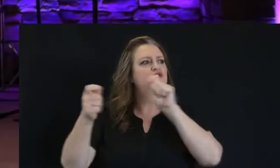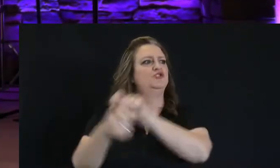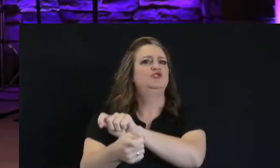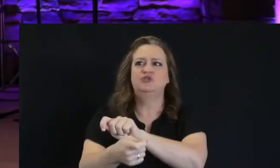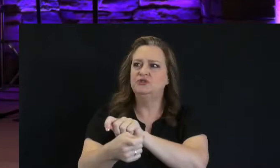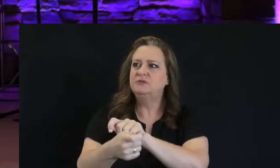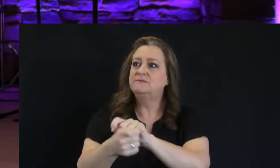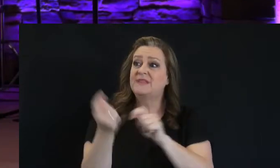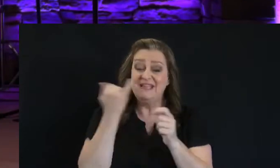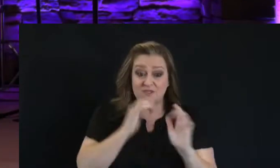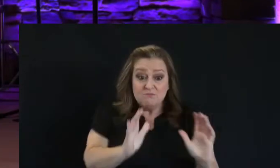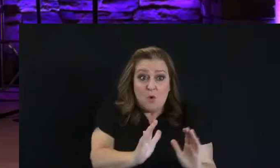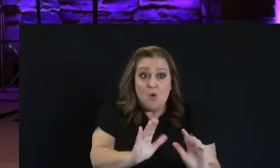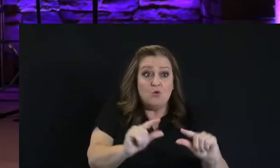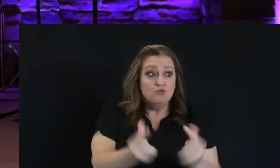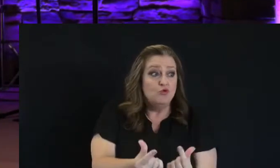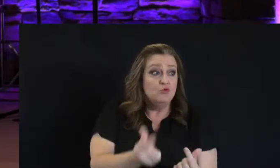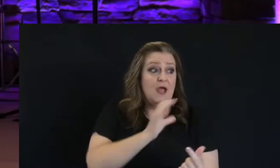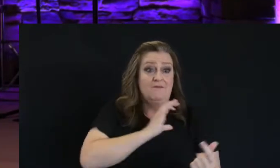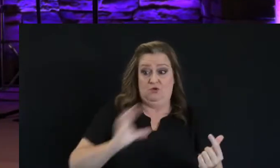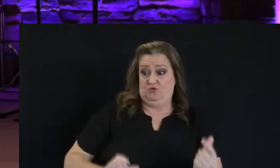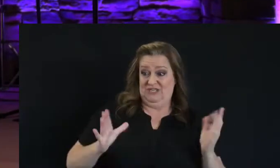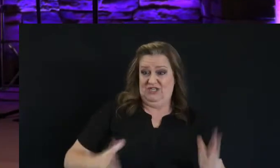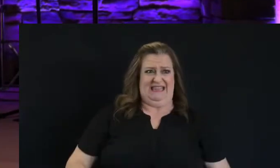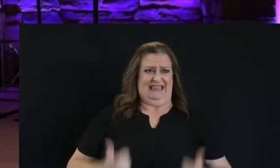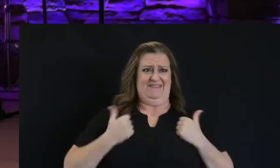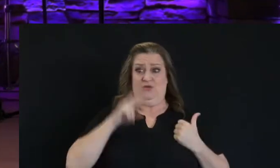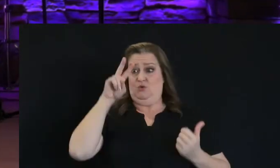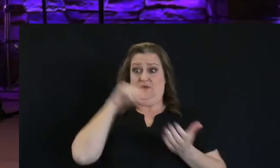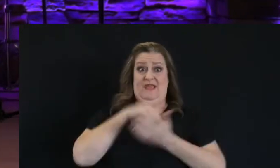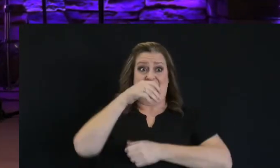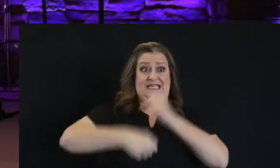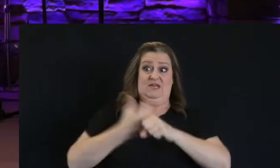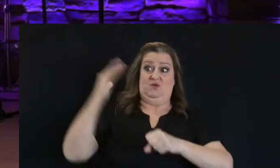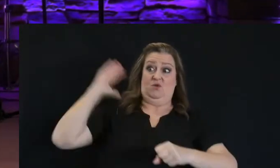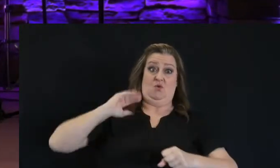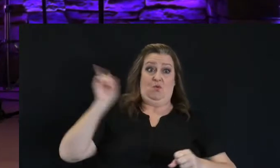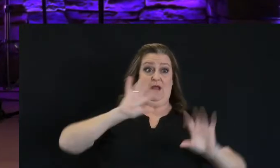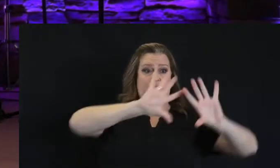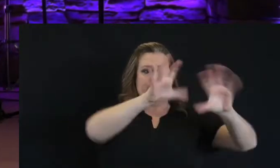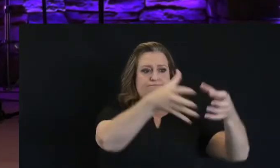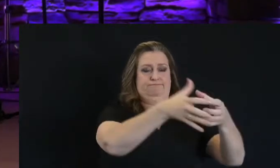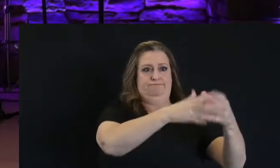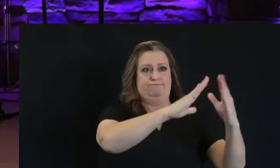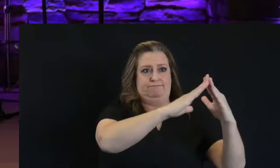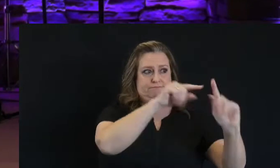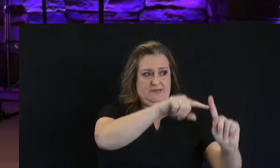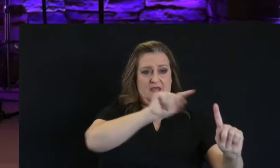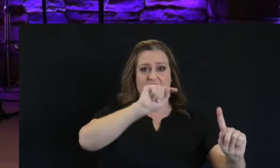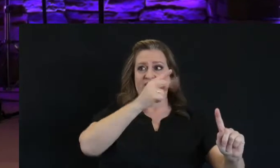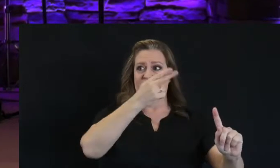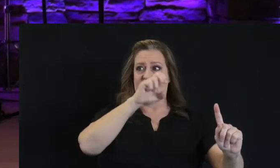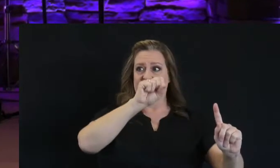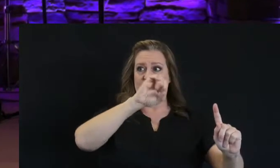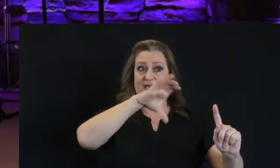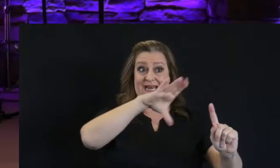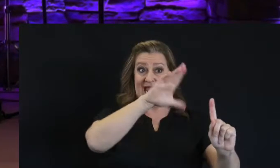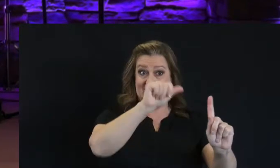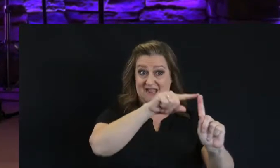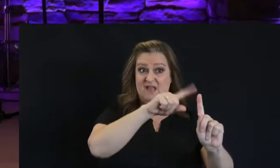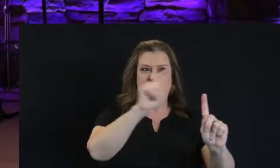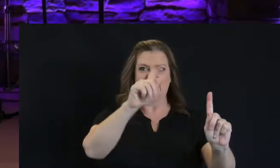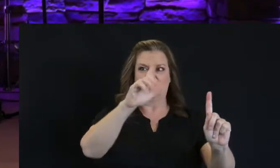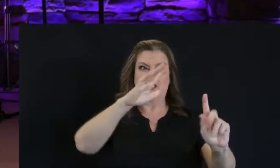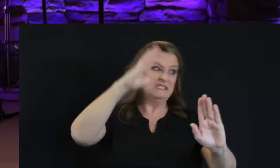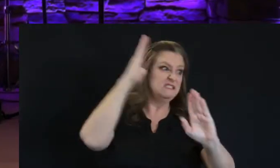If a small group of Christians living 2,000 years ago in Thessalonica, standing strong in their faith, is headline news for